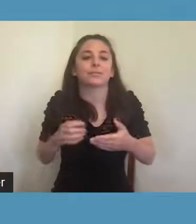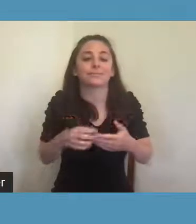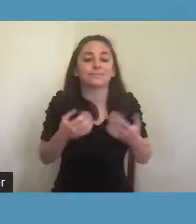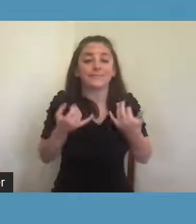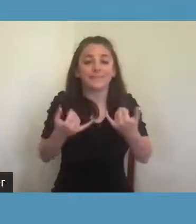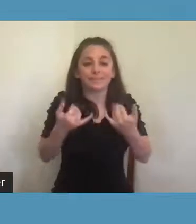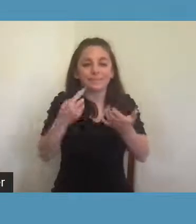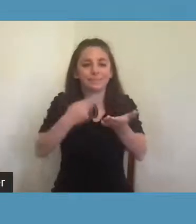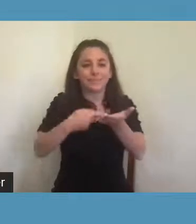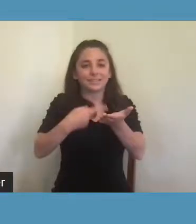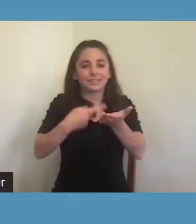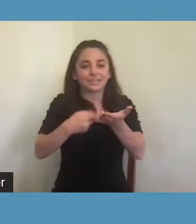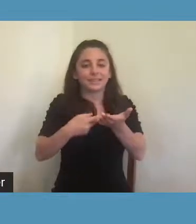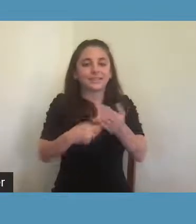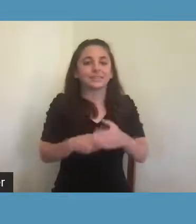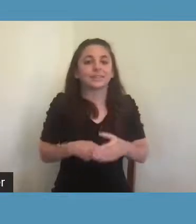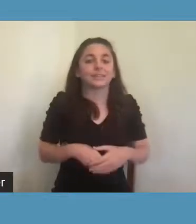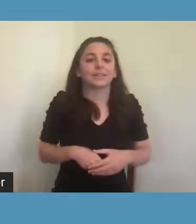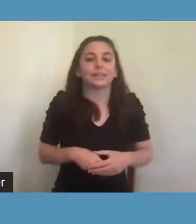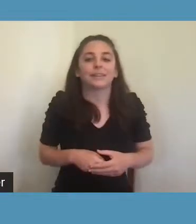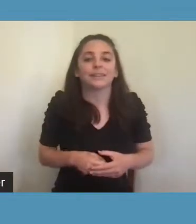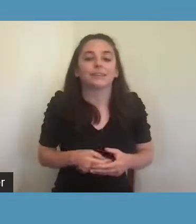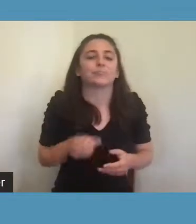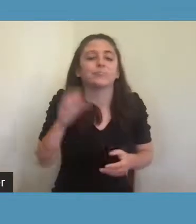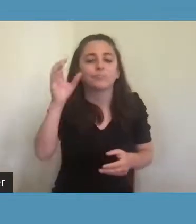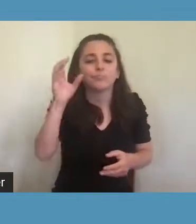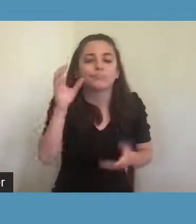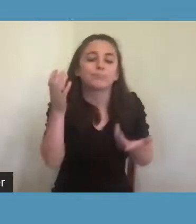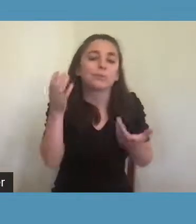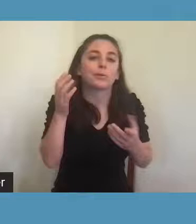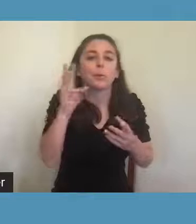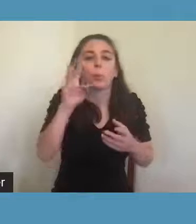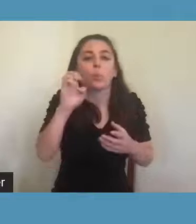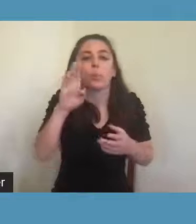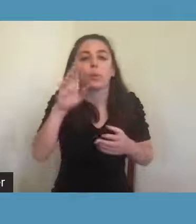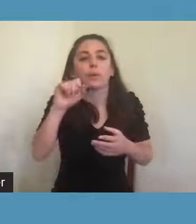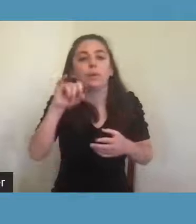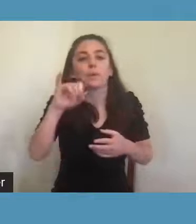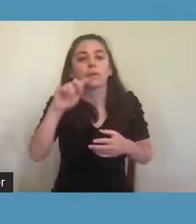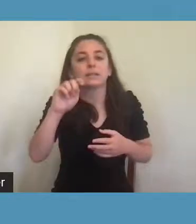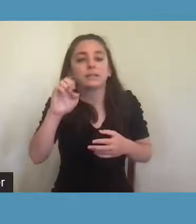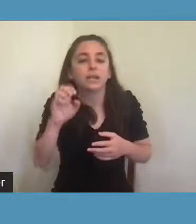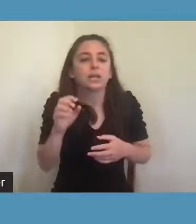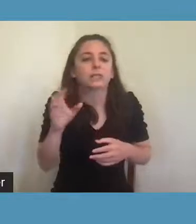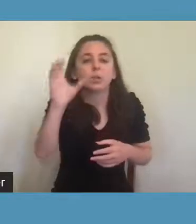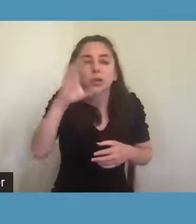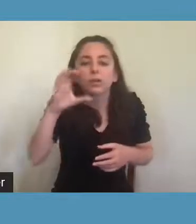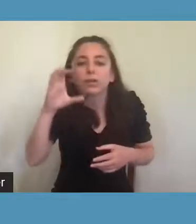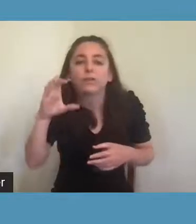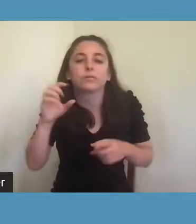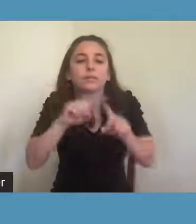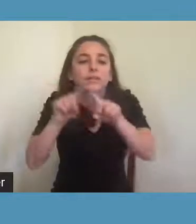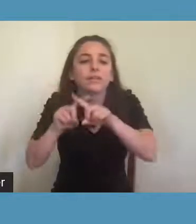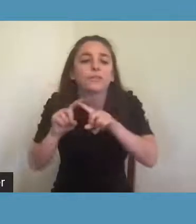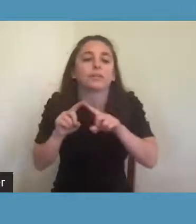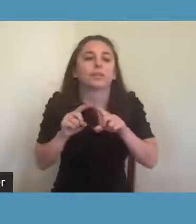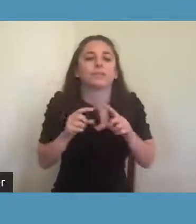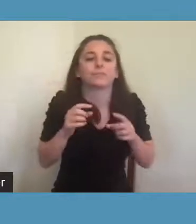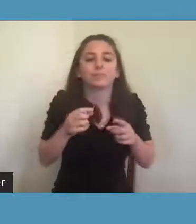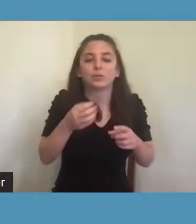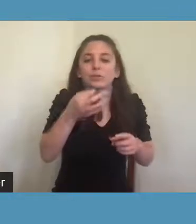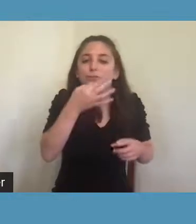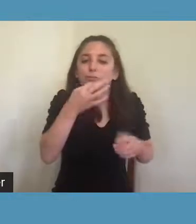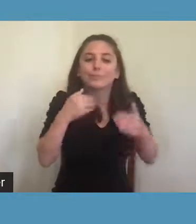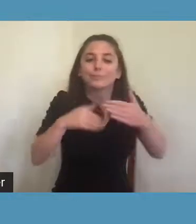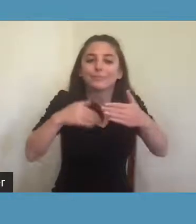to the museum-hub.org for more information on our upcoming events. Also, please remember to visit the forum on the website and